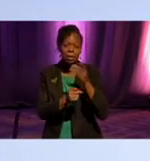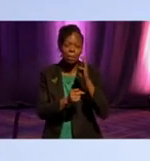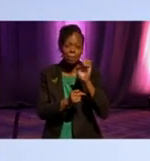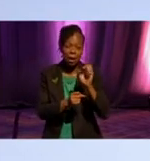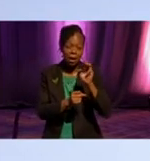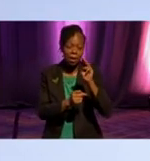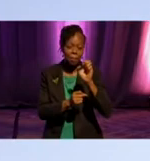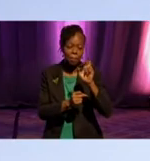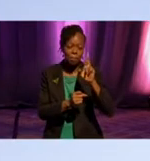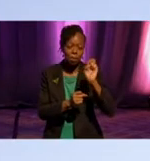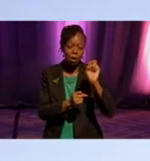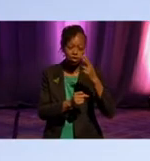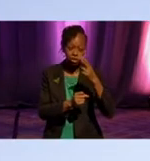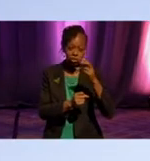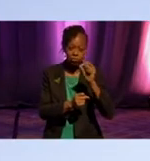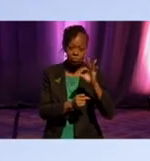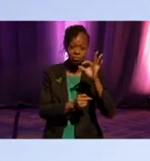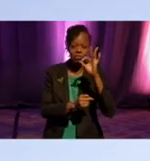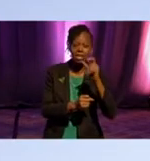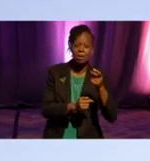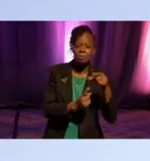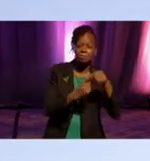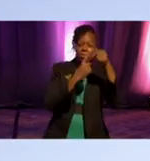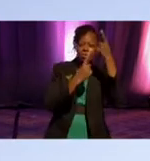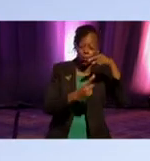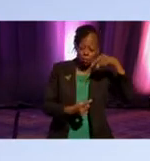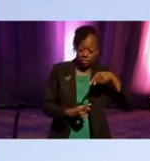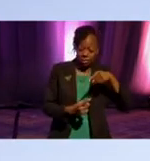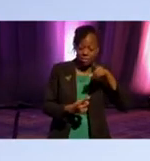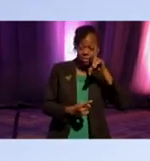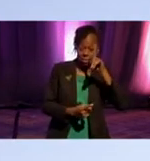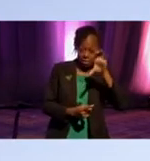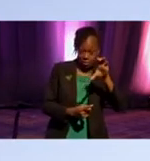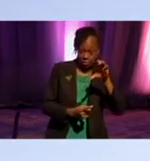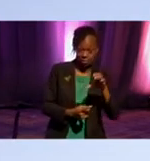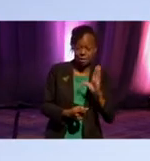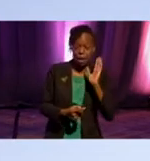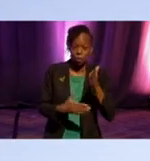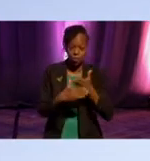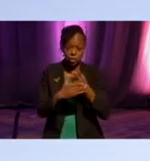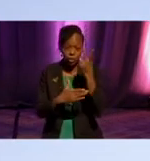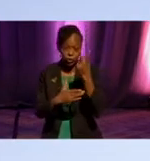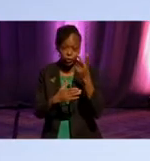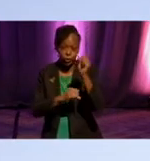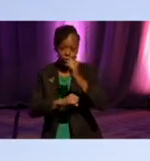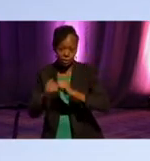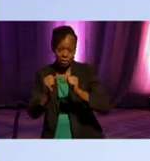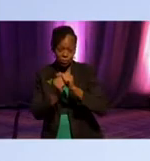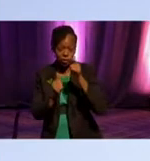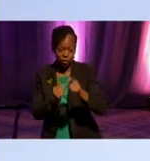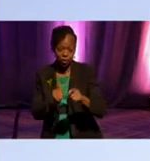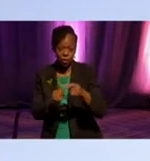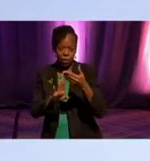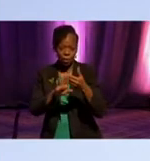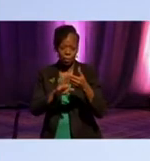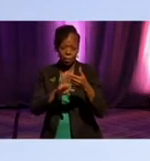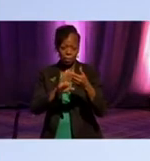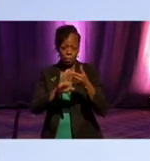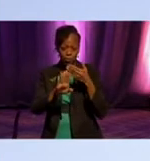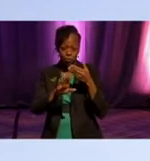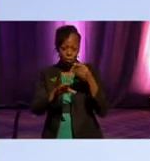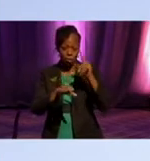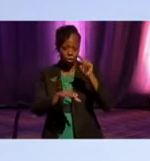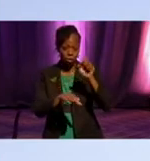for Washington, D.C. I'll share two statistics with you. Premature births in the district